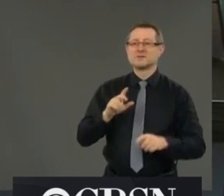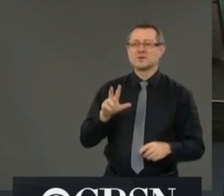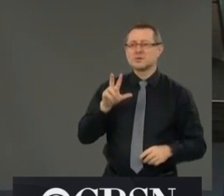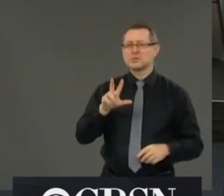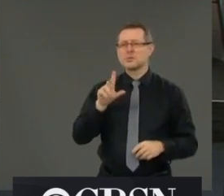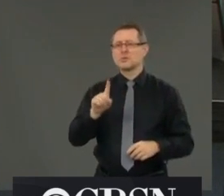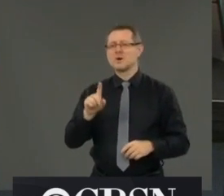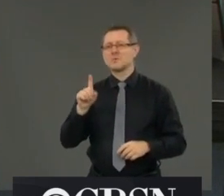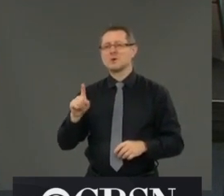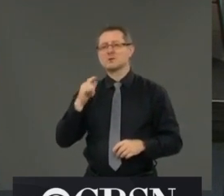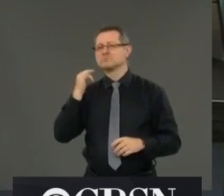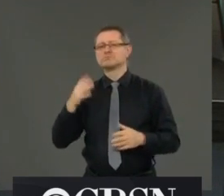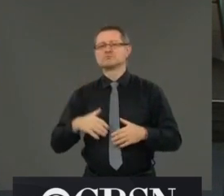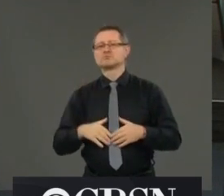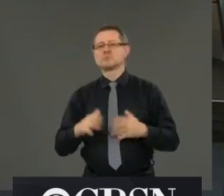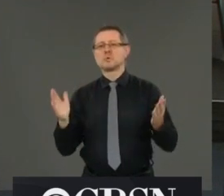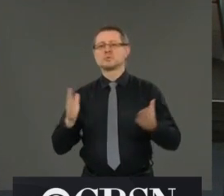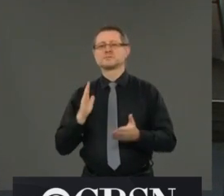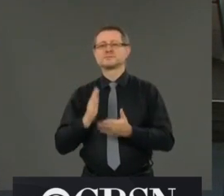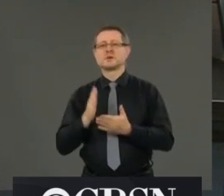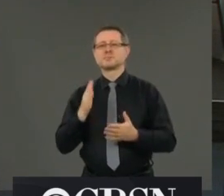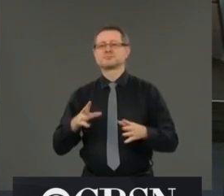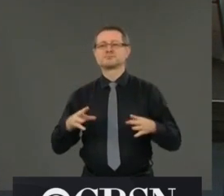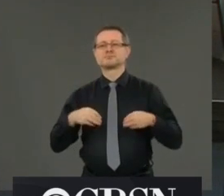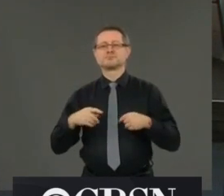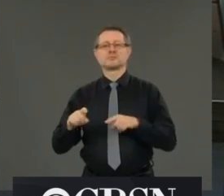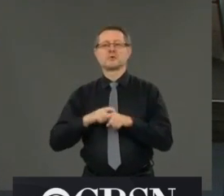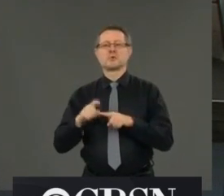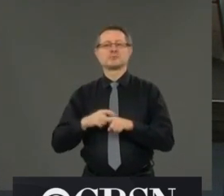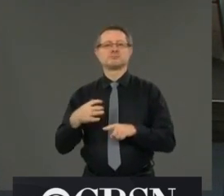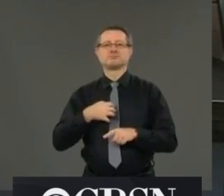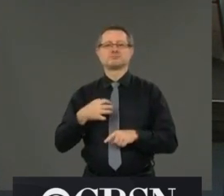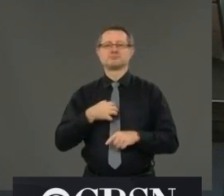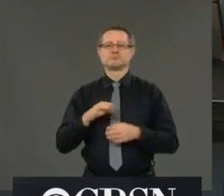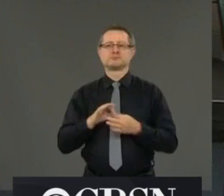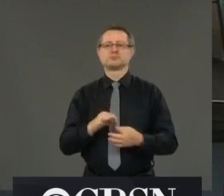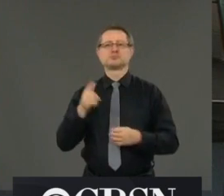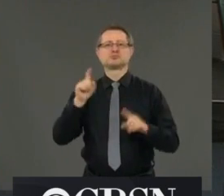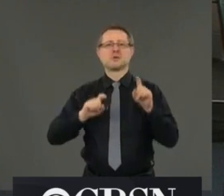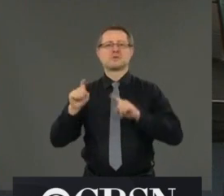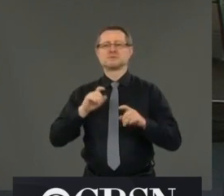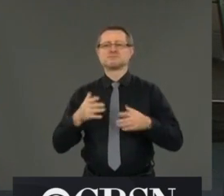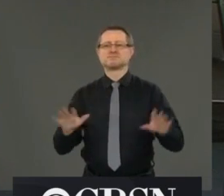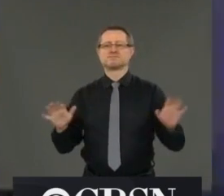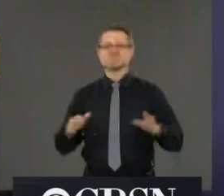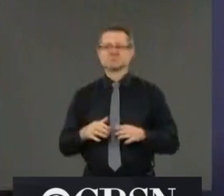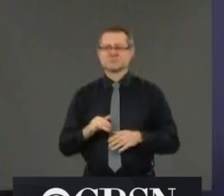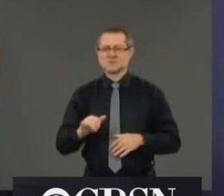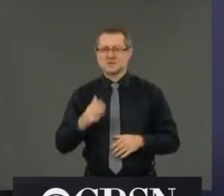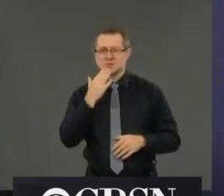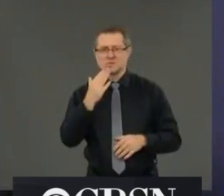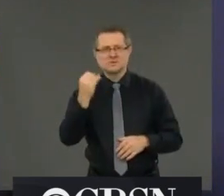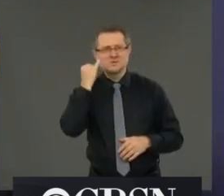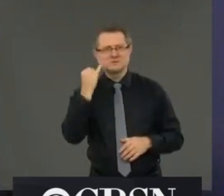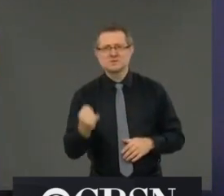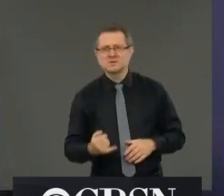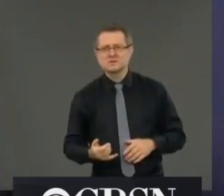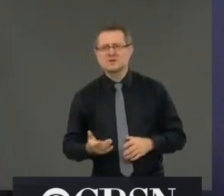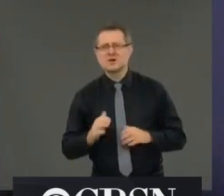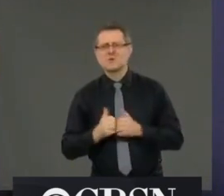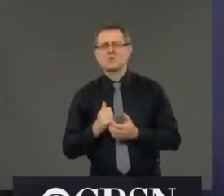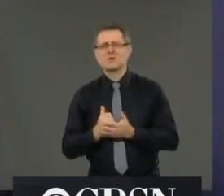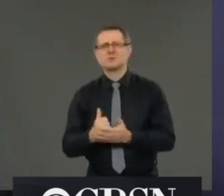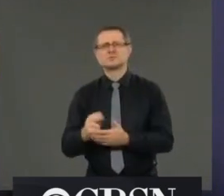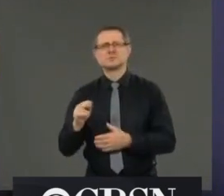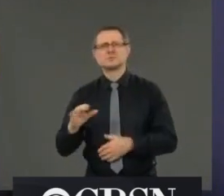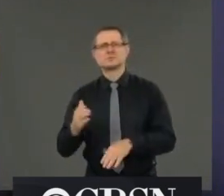taking any complaints about graffiti. How is that a good idea, and how is that going to make the city come back?